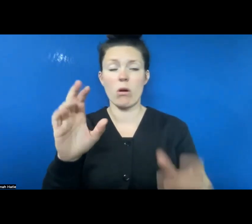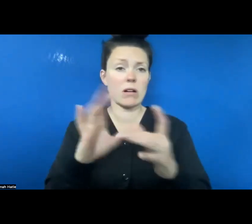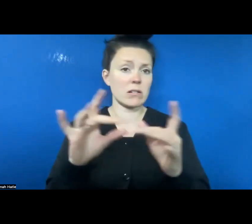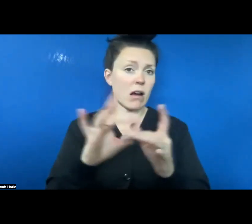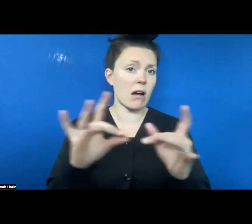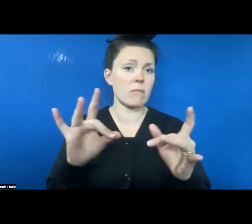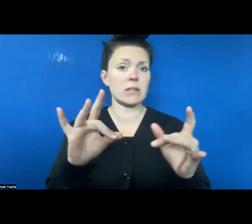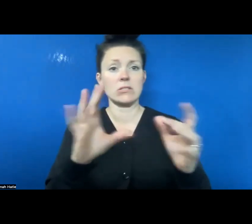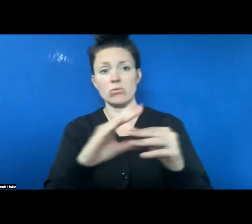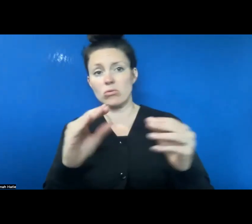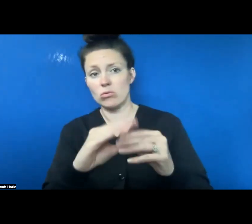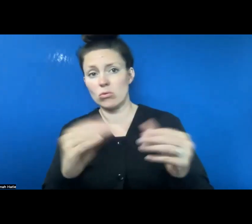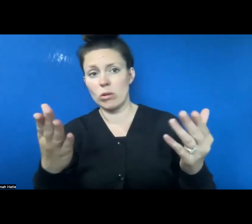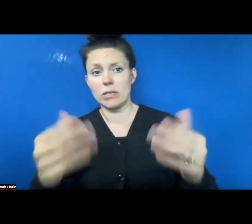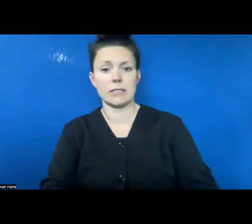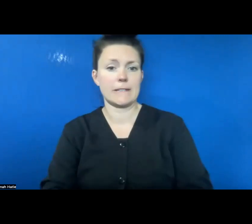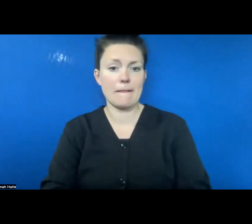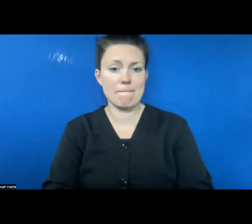they would like to share?